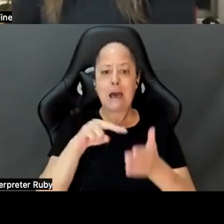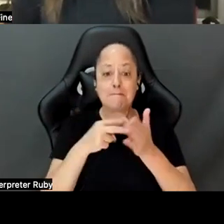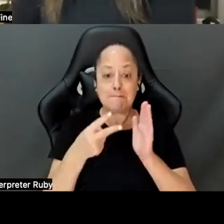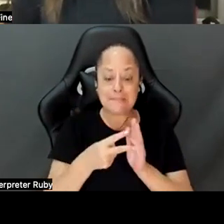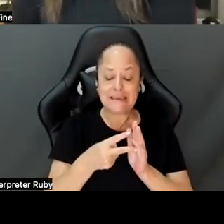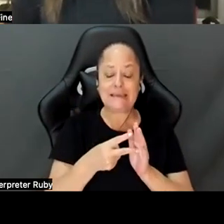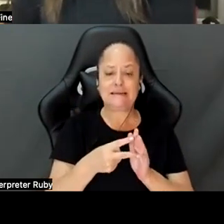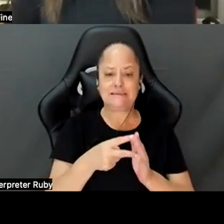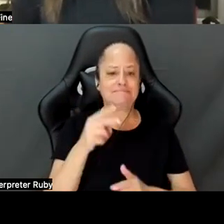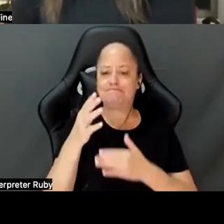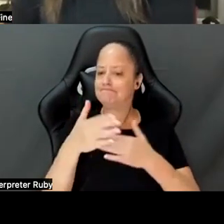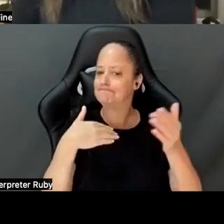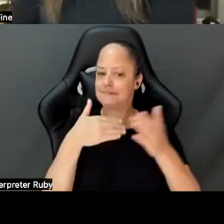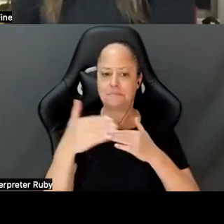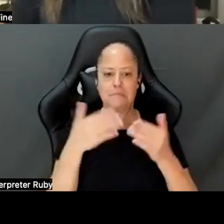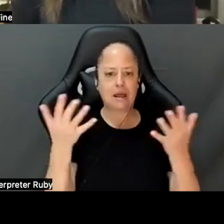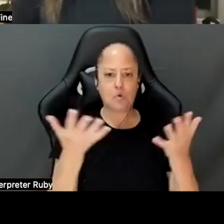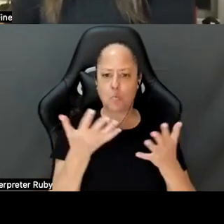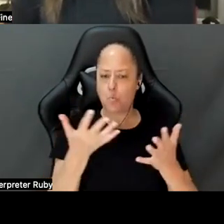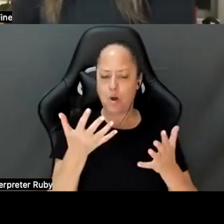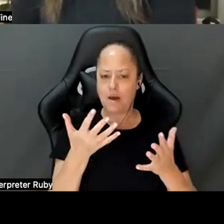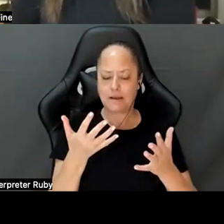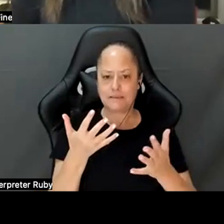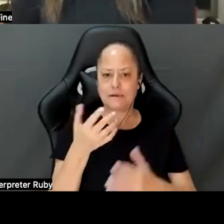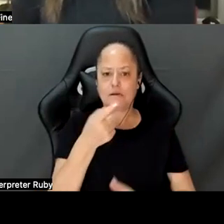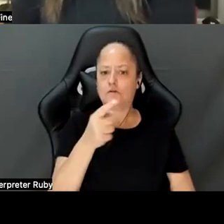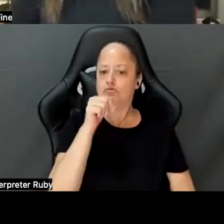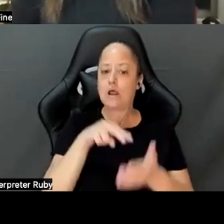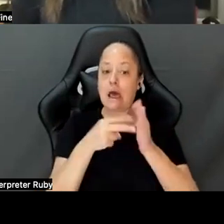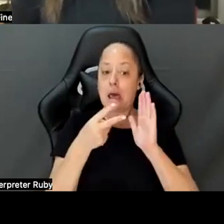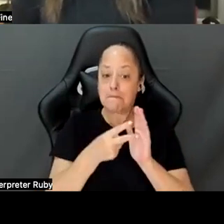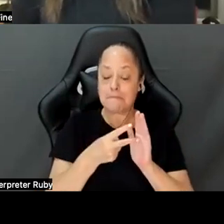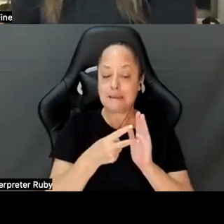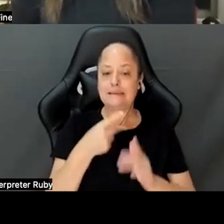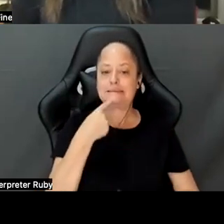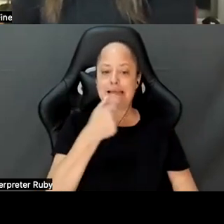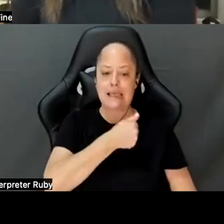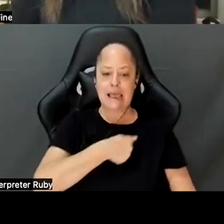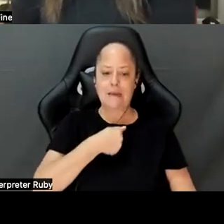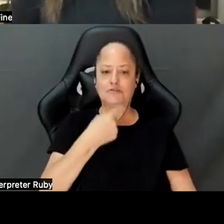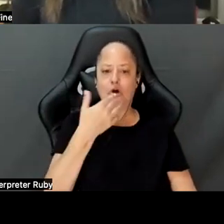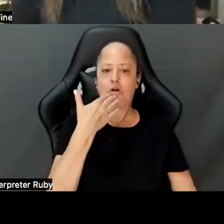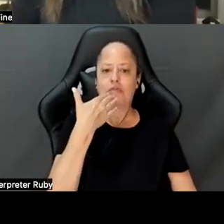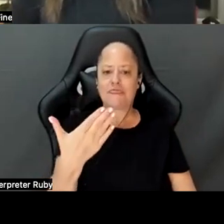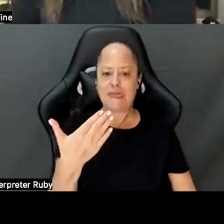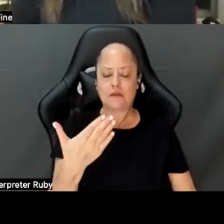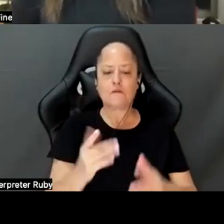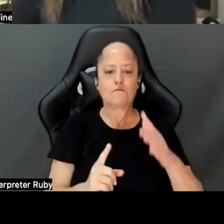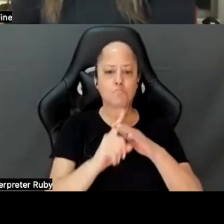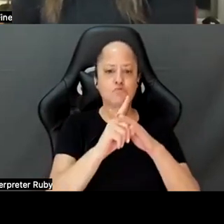like, it doesn't matter what it is. If you didn't mean to do something, say, I'm sorry. Thank you for bringing that